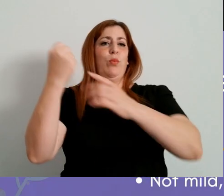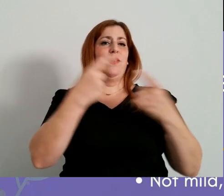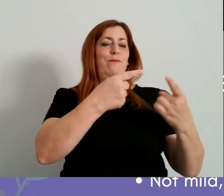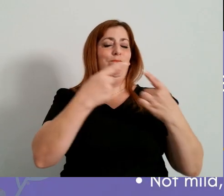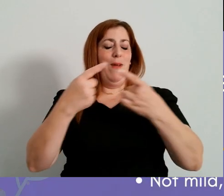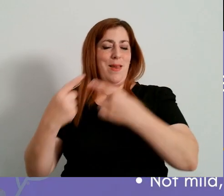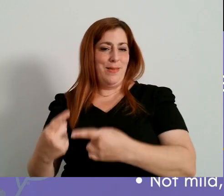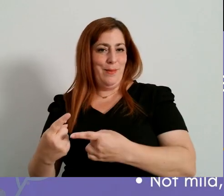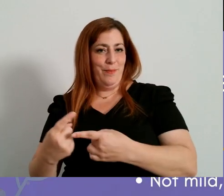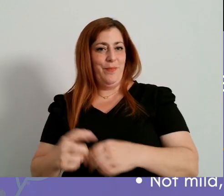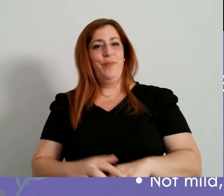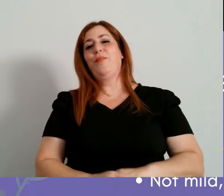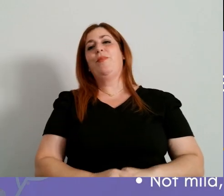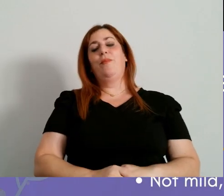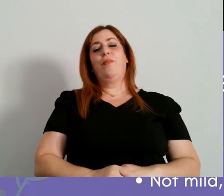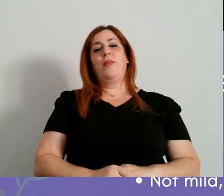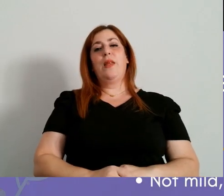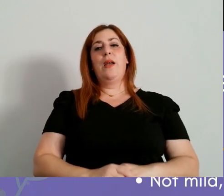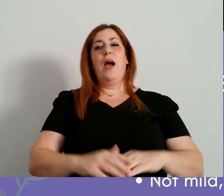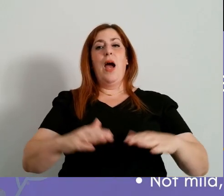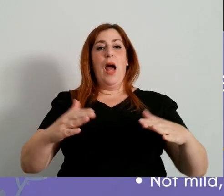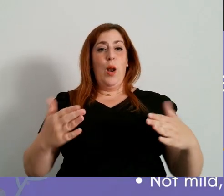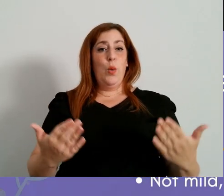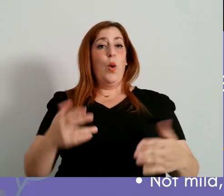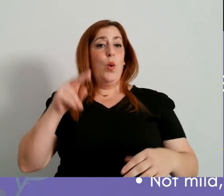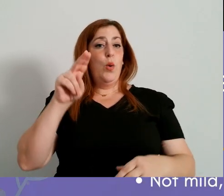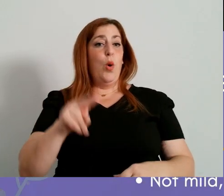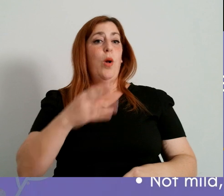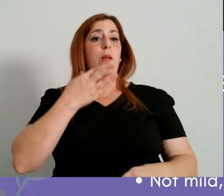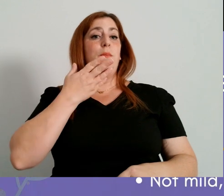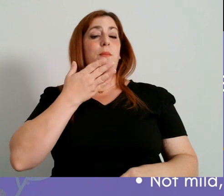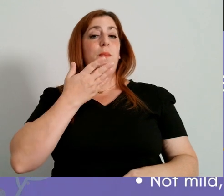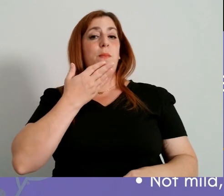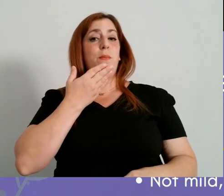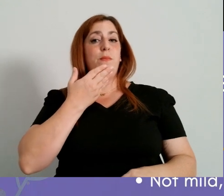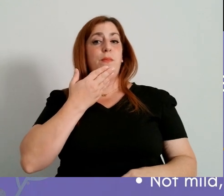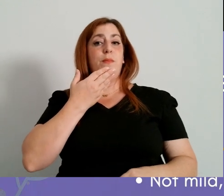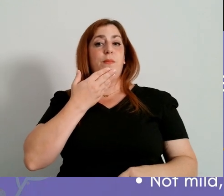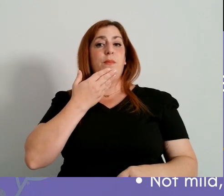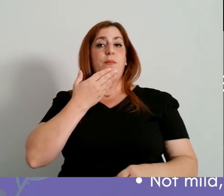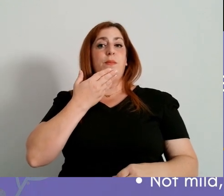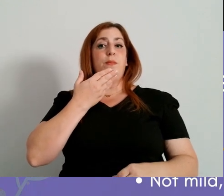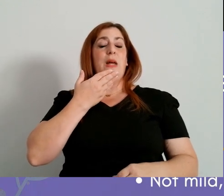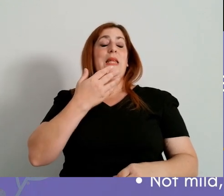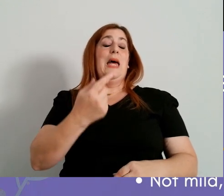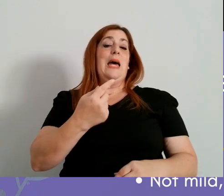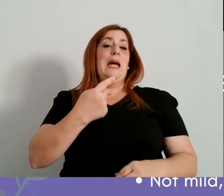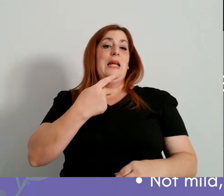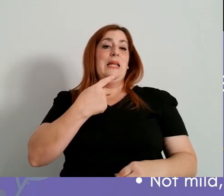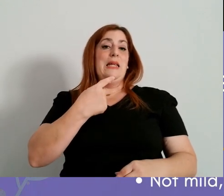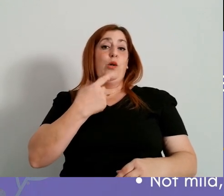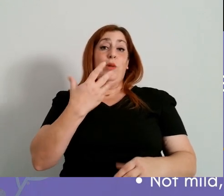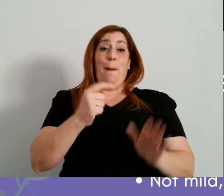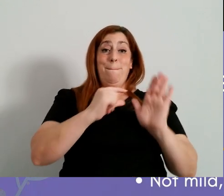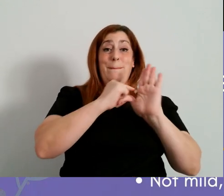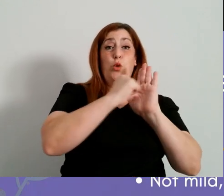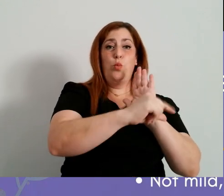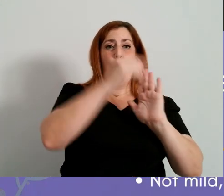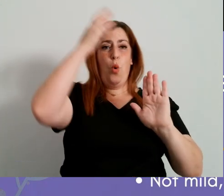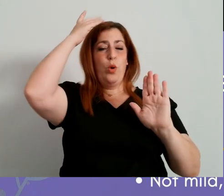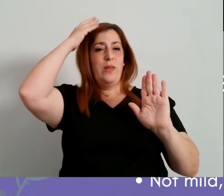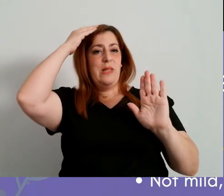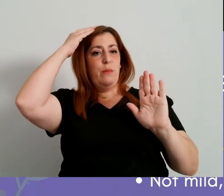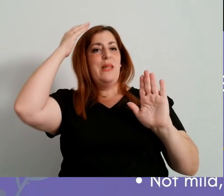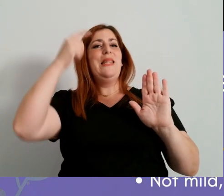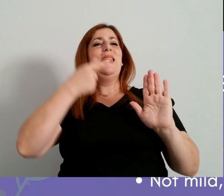do have. So typically, even when you get a diagnosis, it should say a level of support needs.